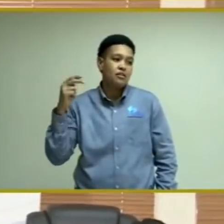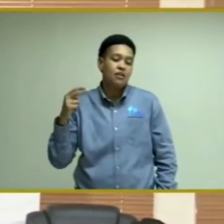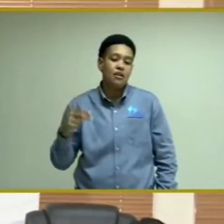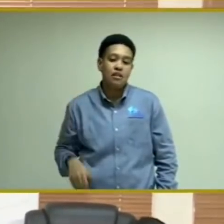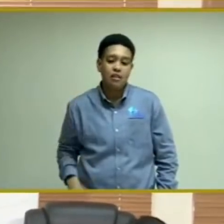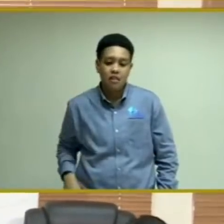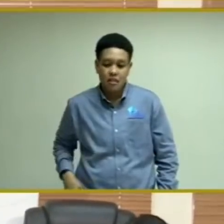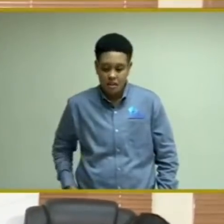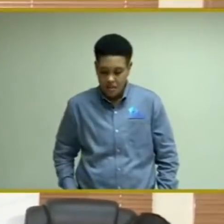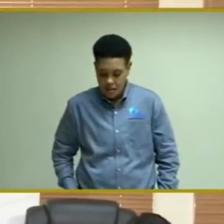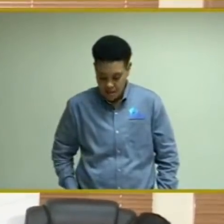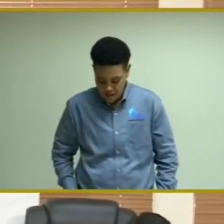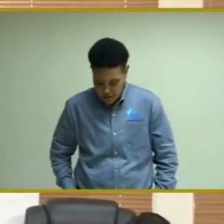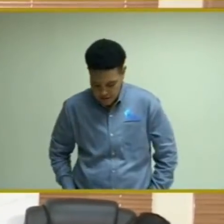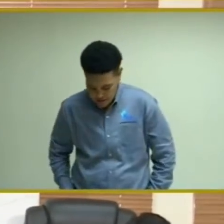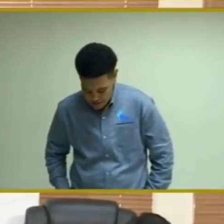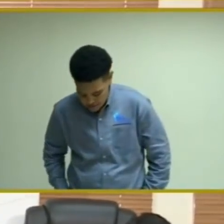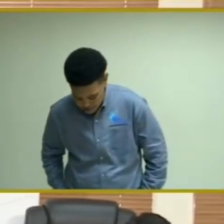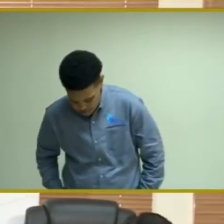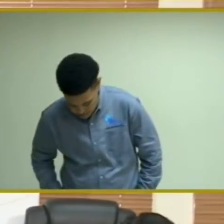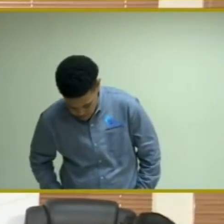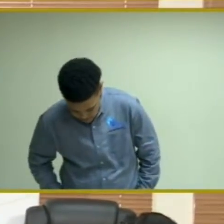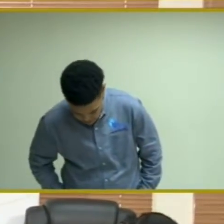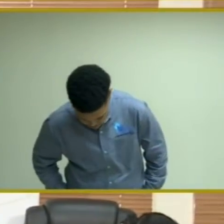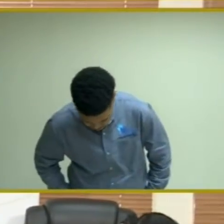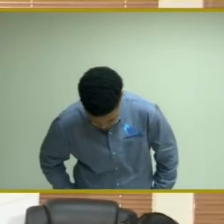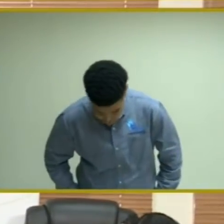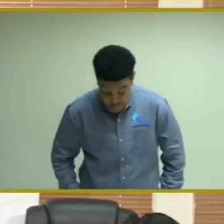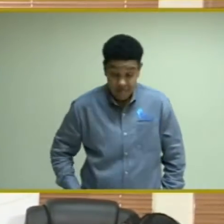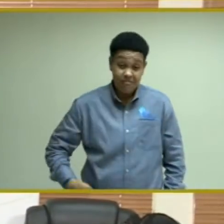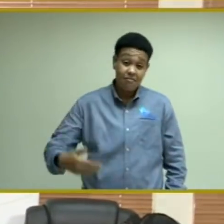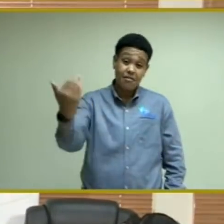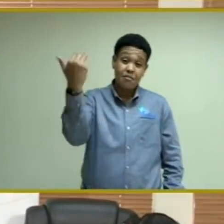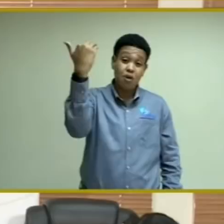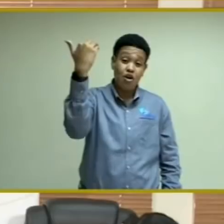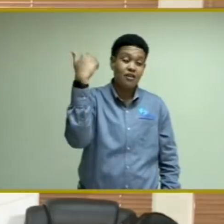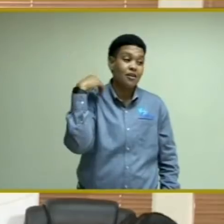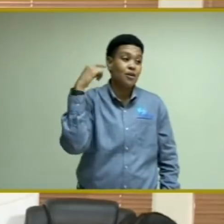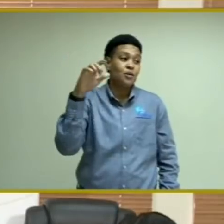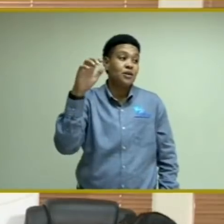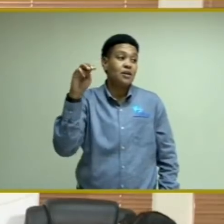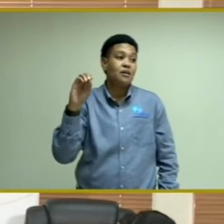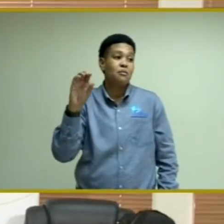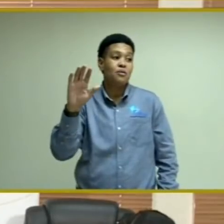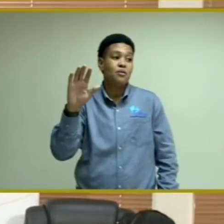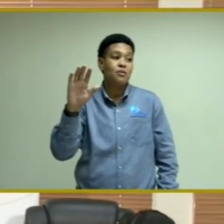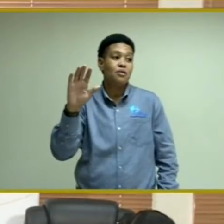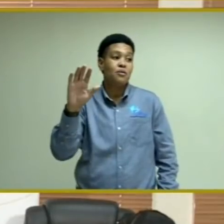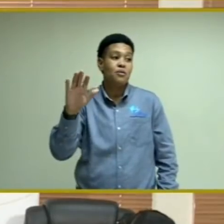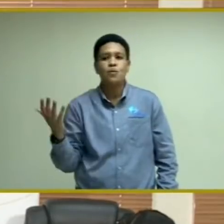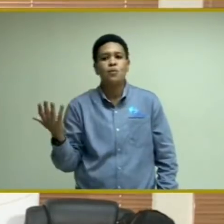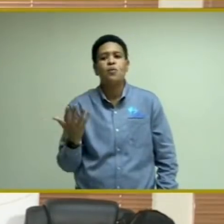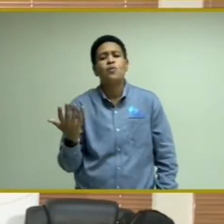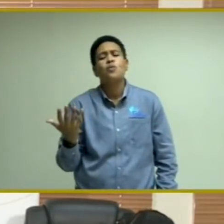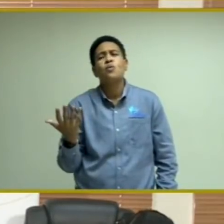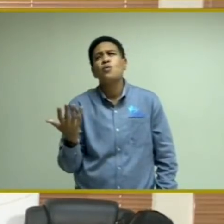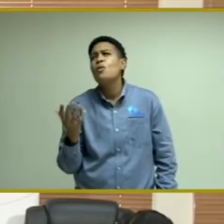Thanks, Stephen. Good morning, everybody. My question is for the CMO. I wanted to